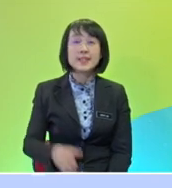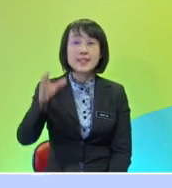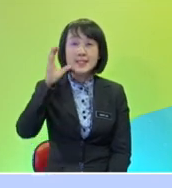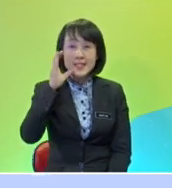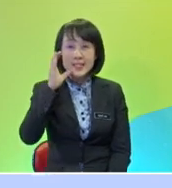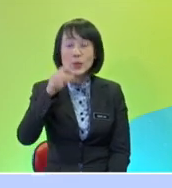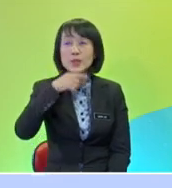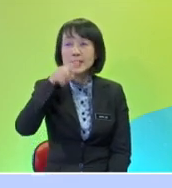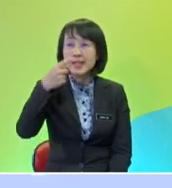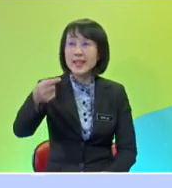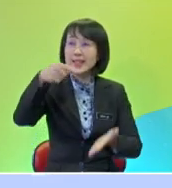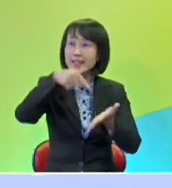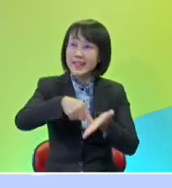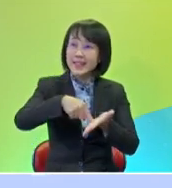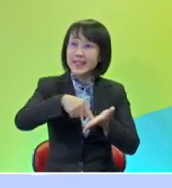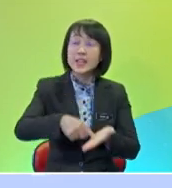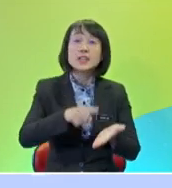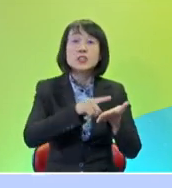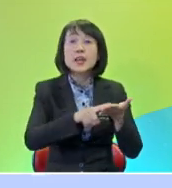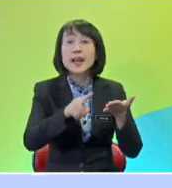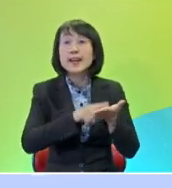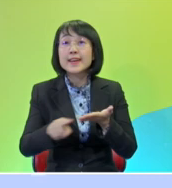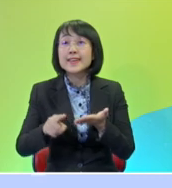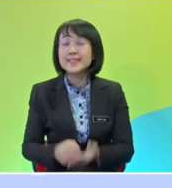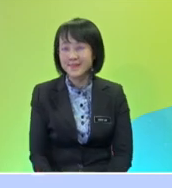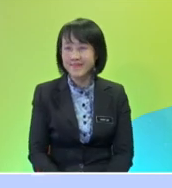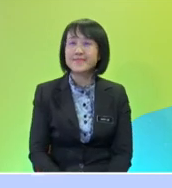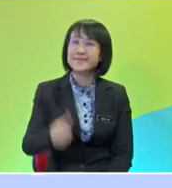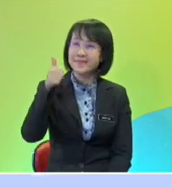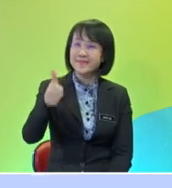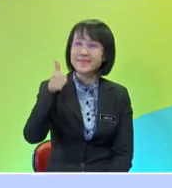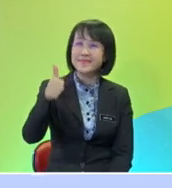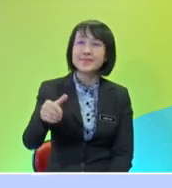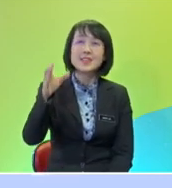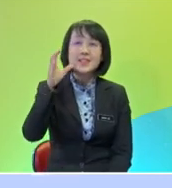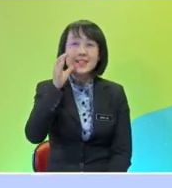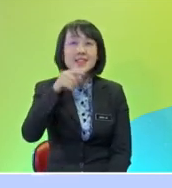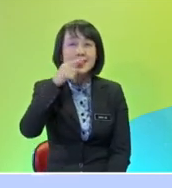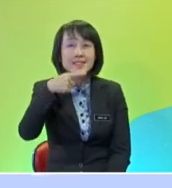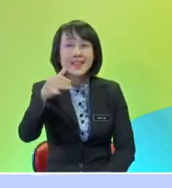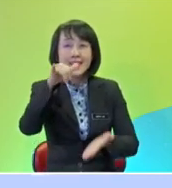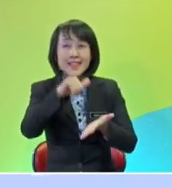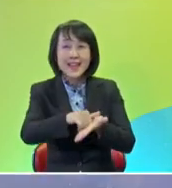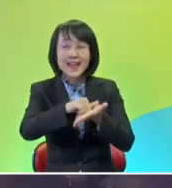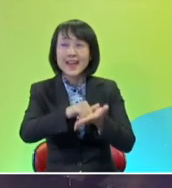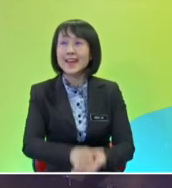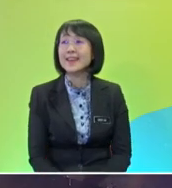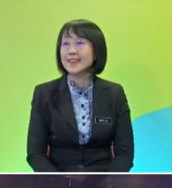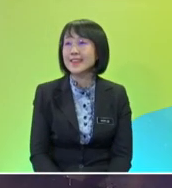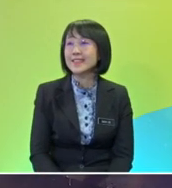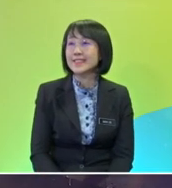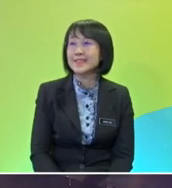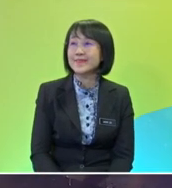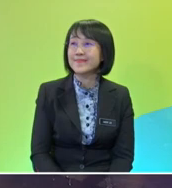is Cindy who said this. Let's check. Excellent! Wow. Cindy has said that. Okay, so which one of the